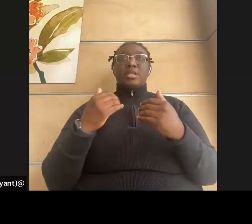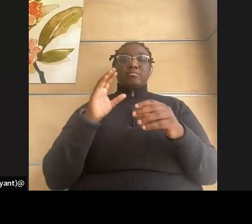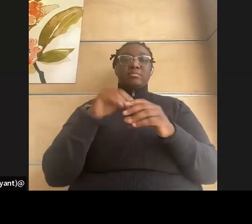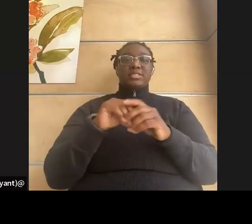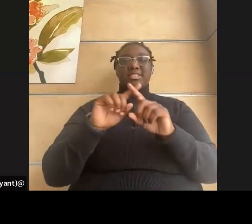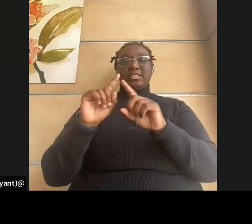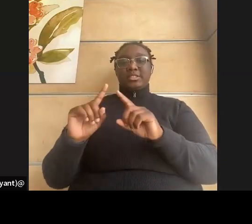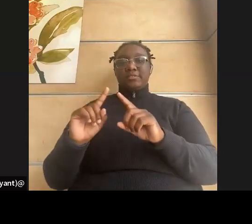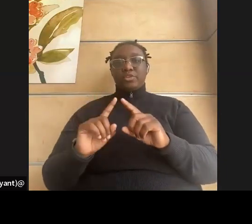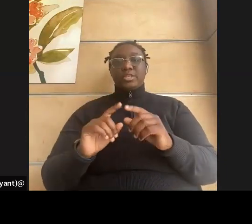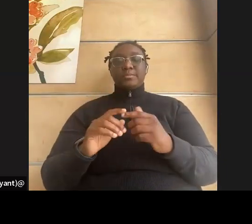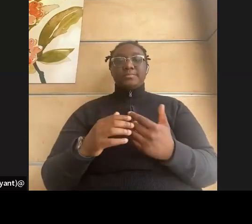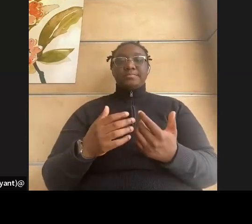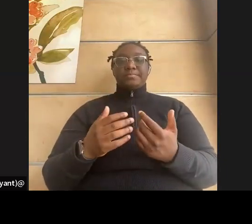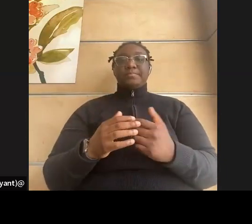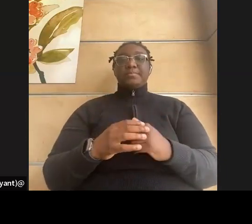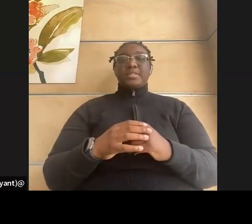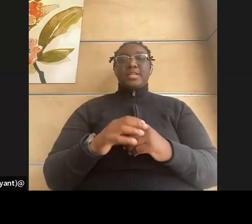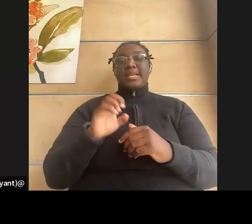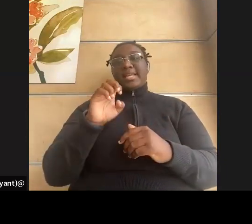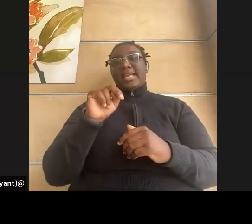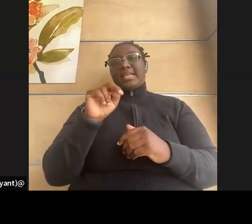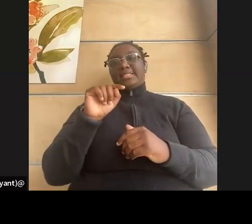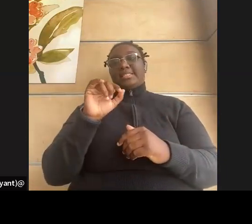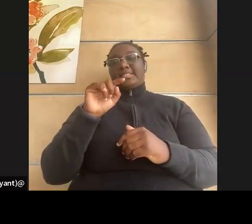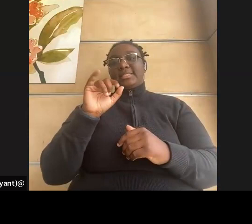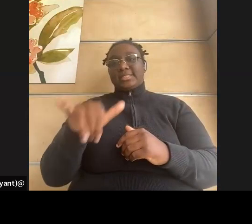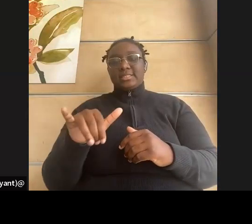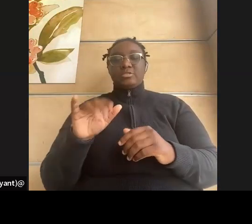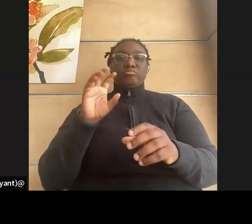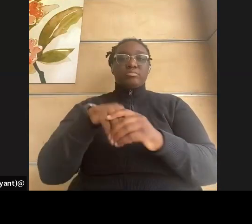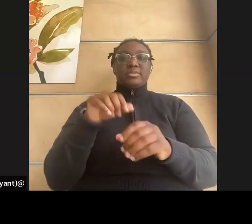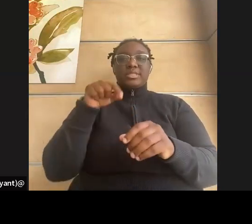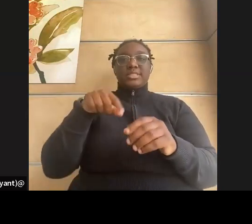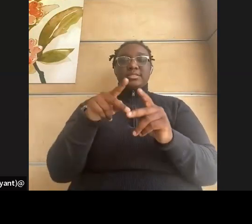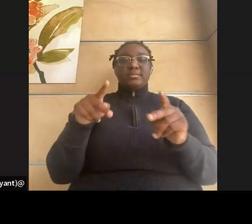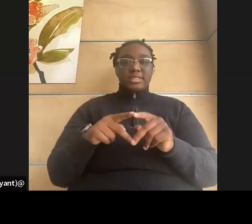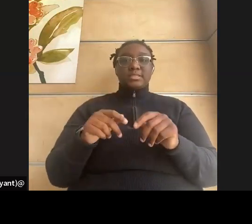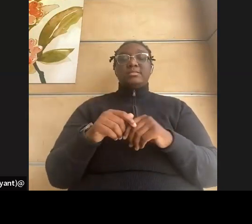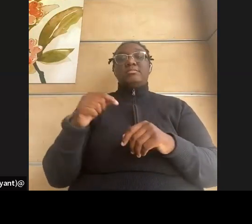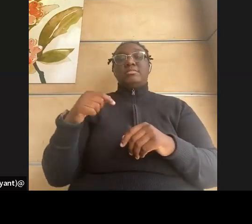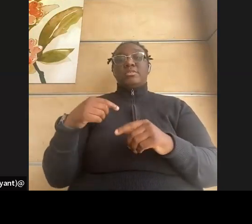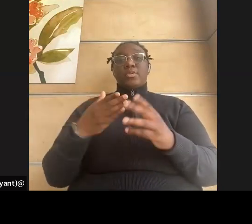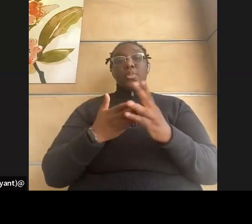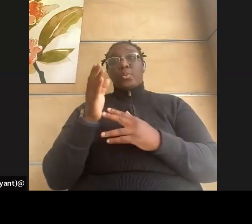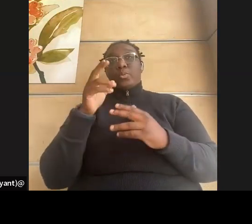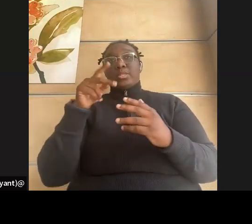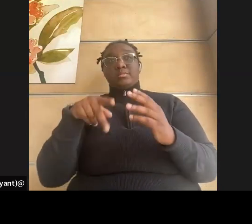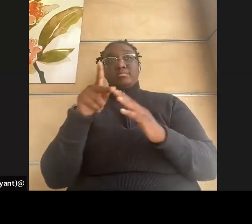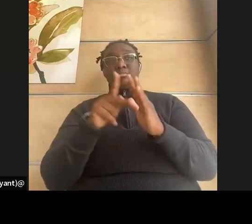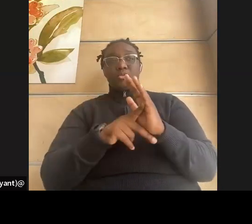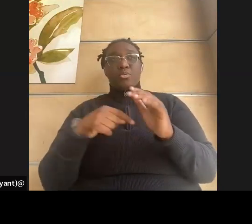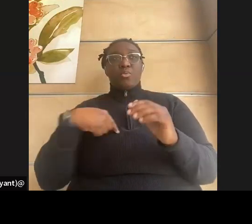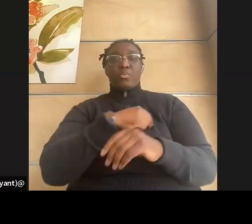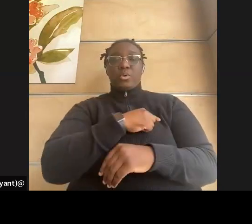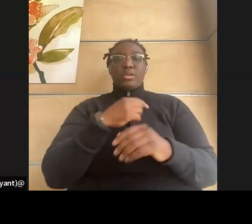in this space. And so we're very thankful that, through this digital equity process, we've been able to thus far, convene